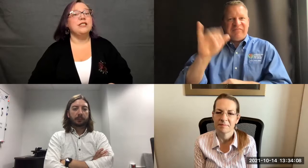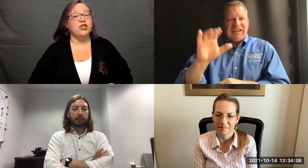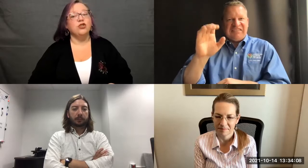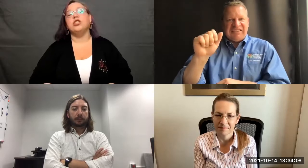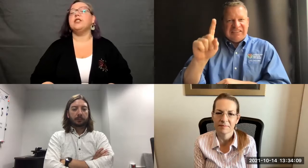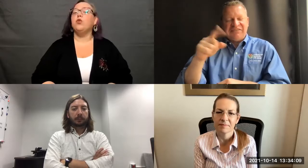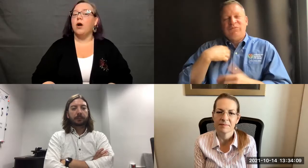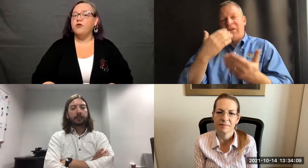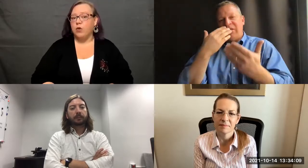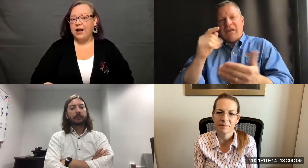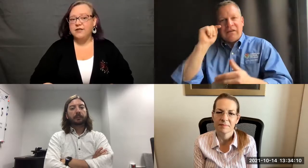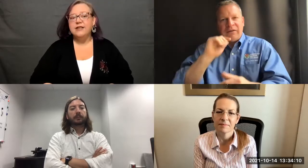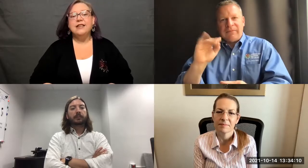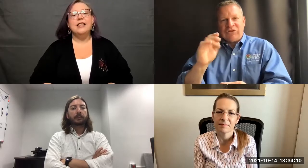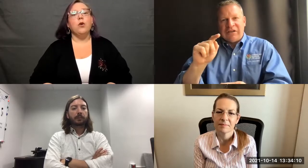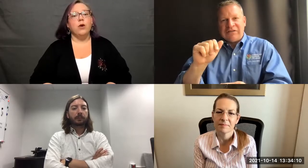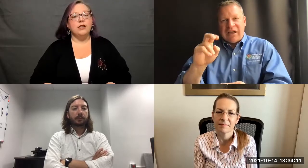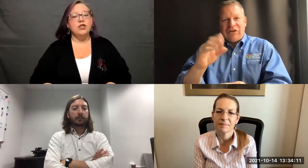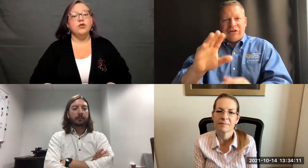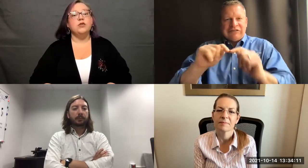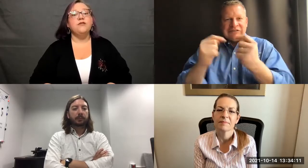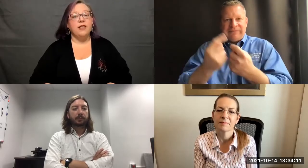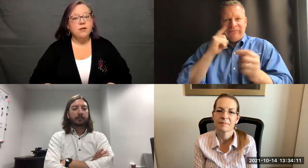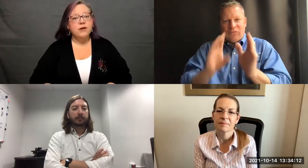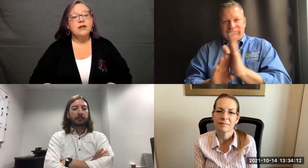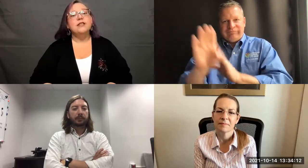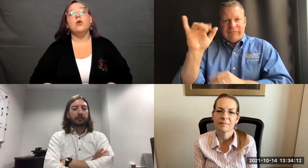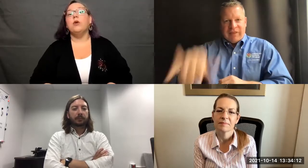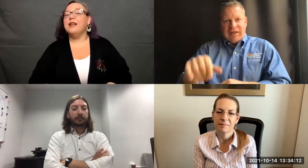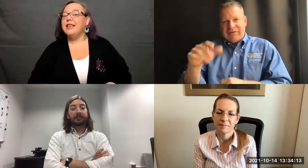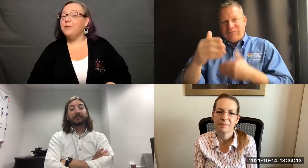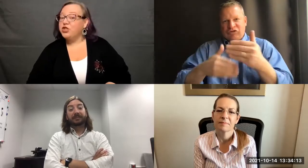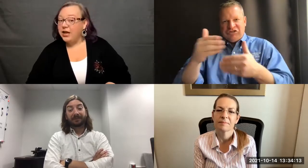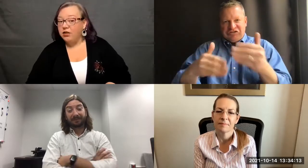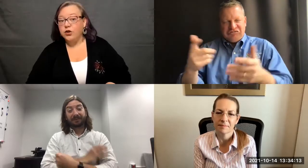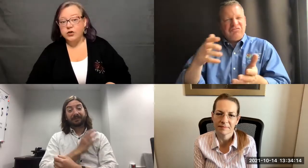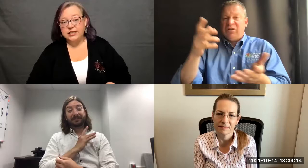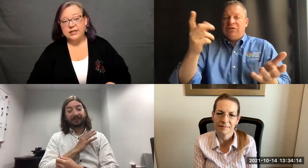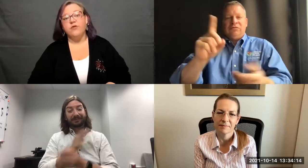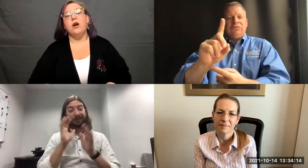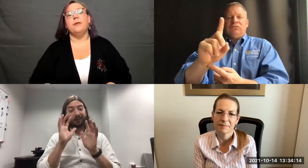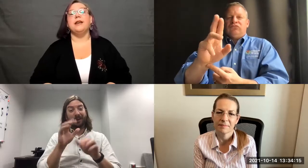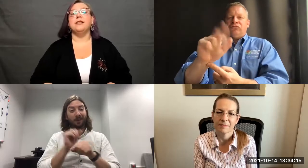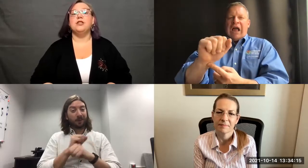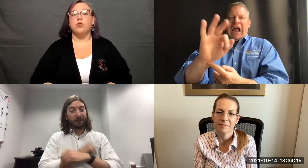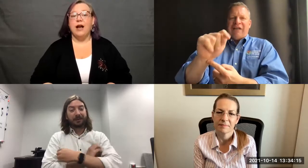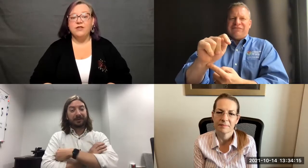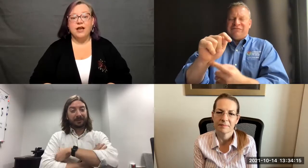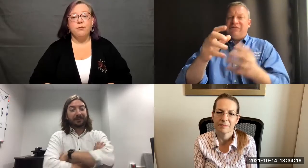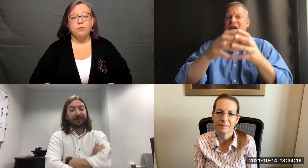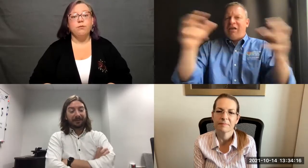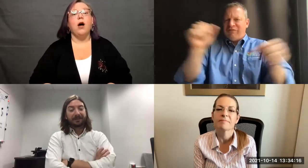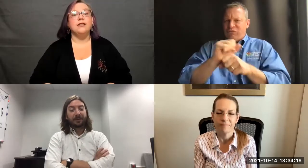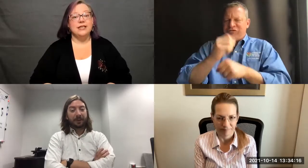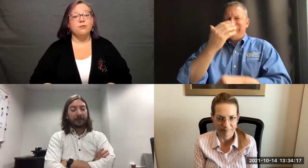Summit procedure, just the rough draft that we wanted to develop. So we want to thank Michelle and her team for helping us draft